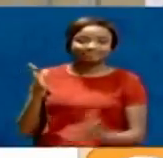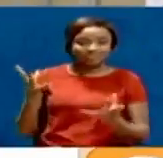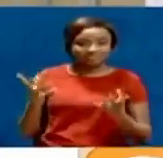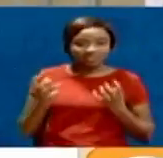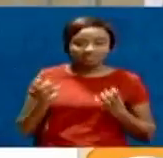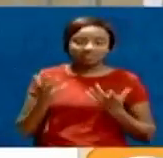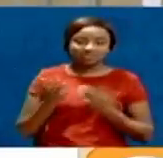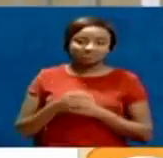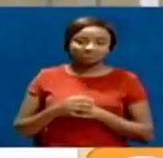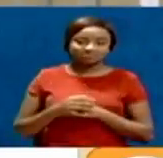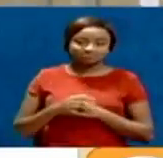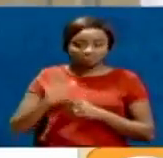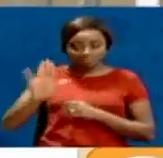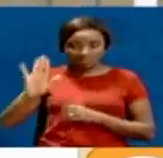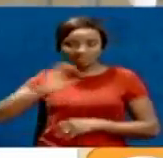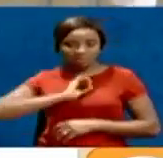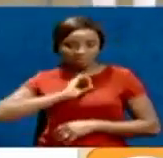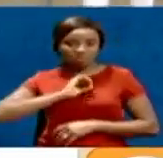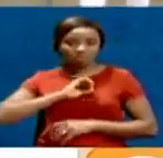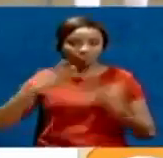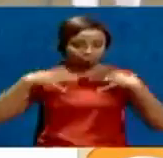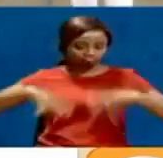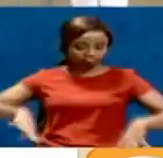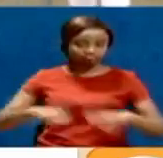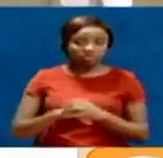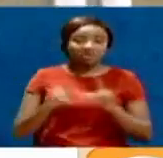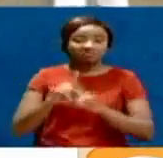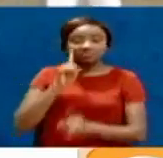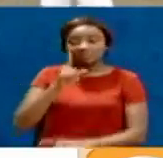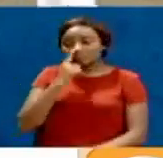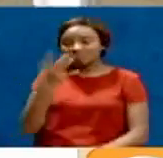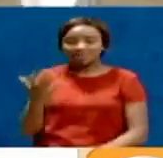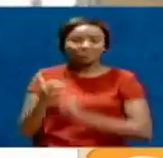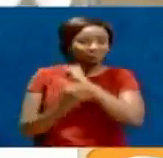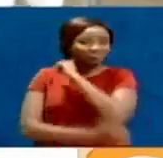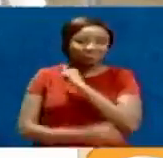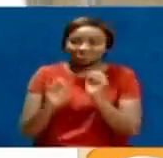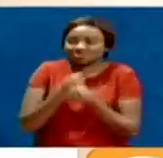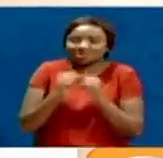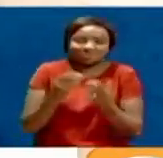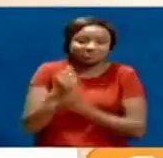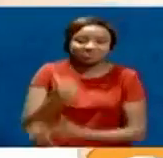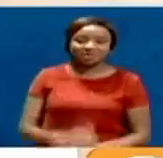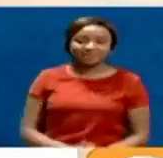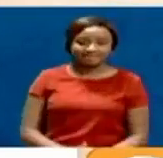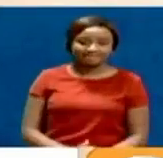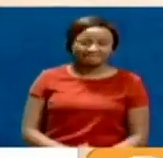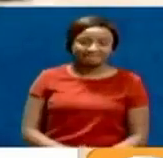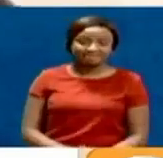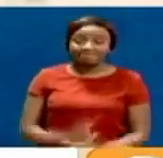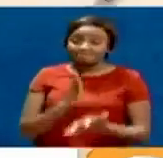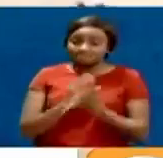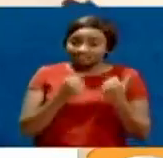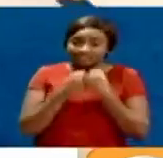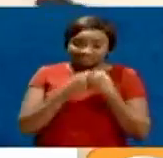their own uniforms. And if you see where they're coming from, you know they cannot afford. Despite the challenges,